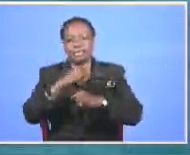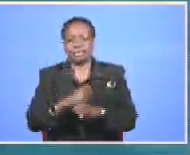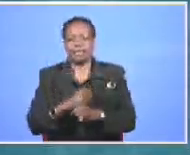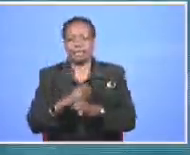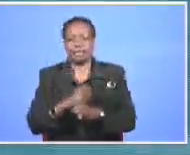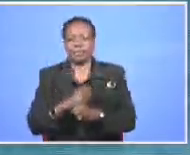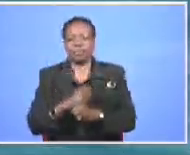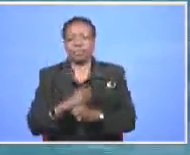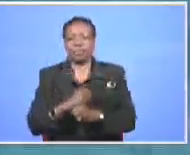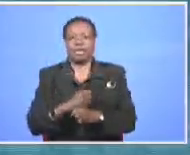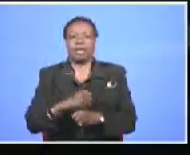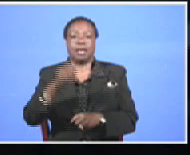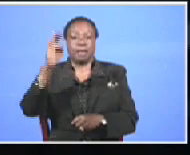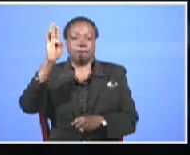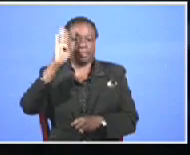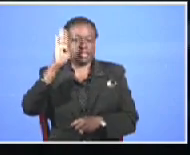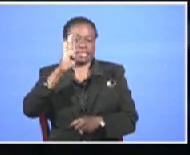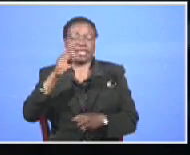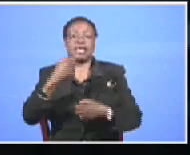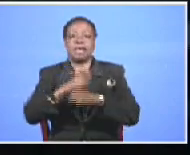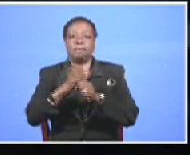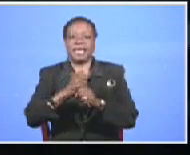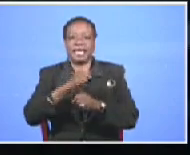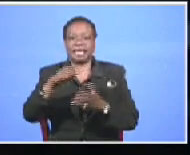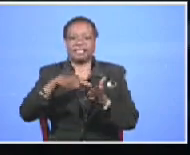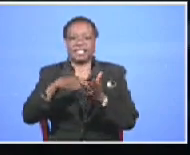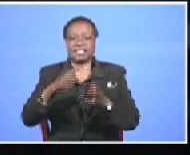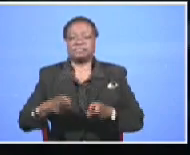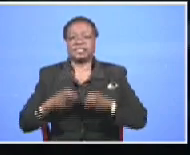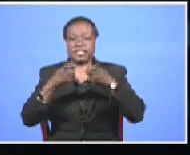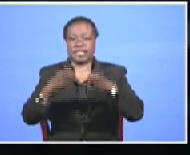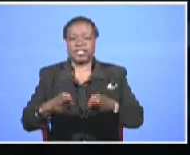Cameron School. This is the 7th annual Bull Reg